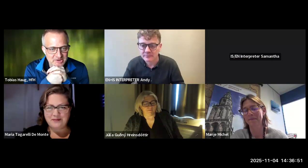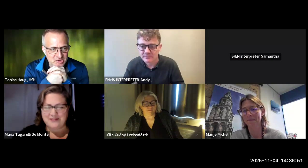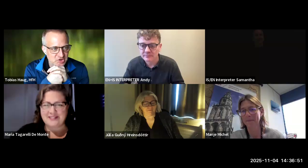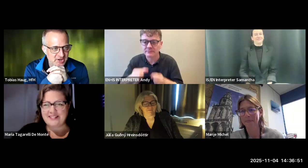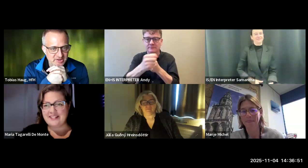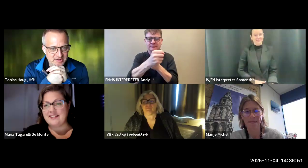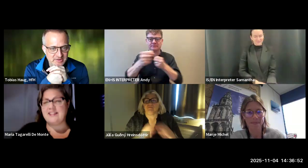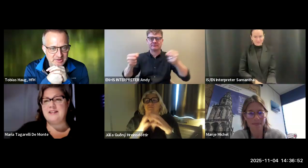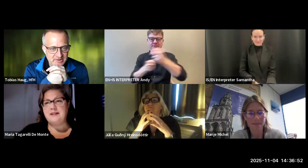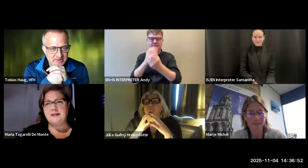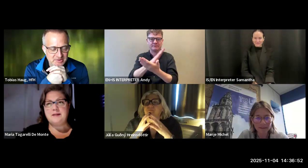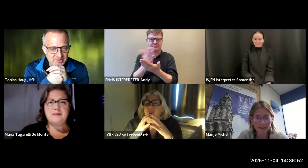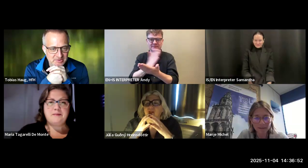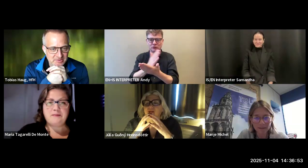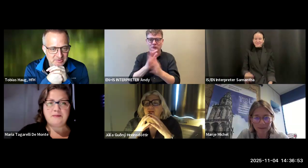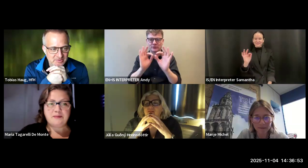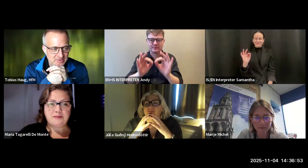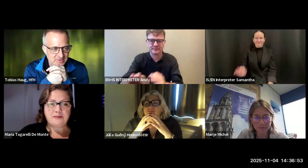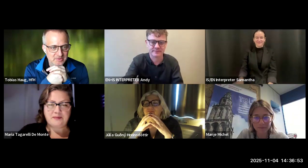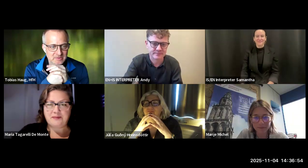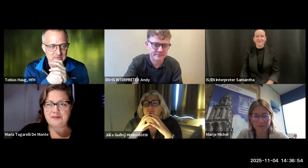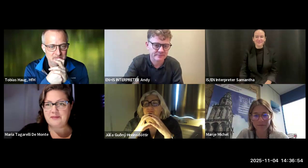you maybe unshare?